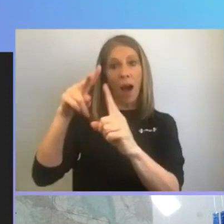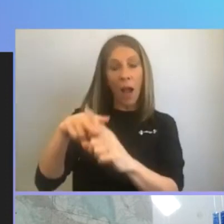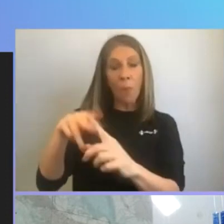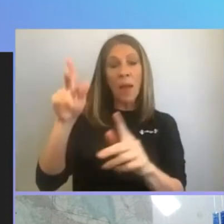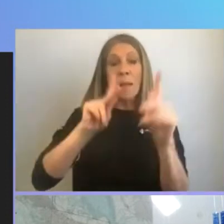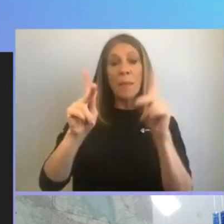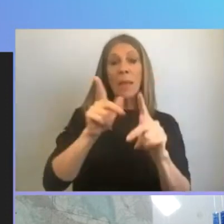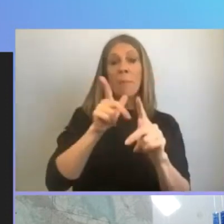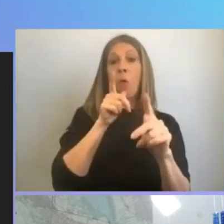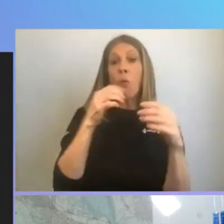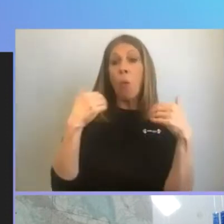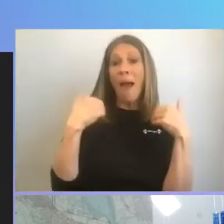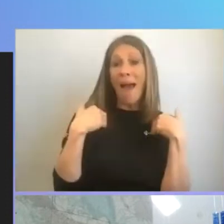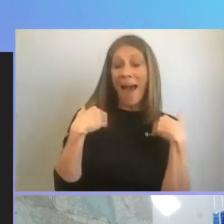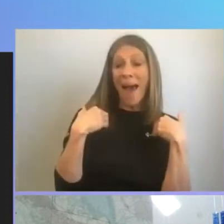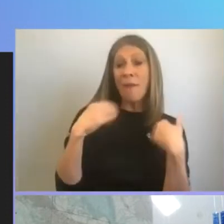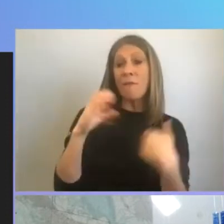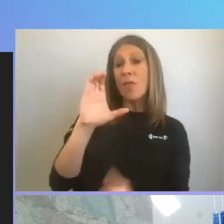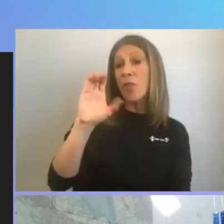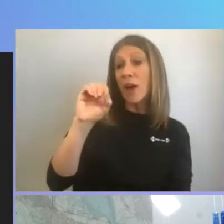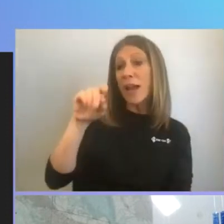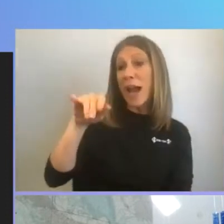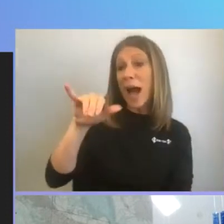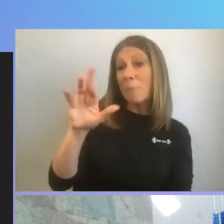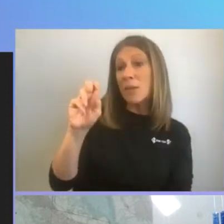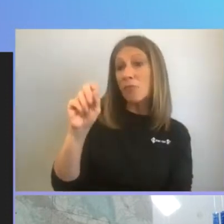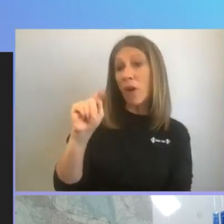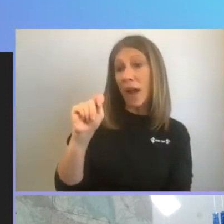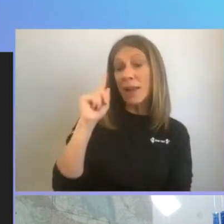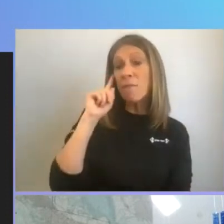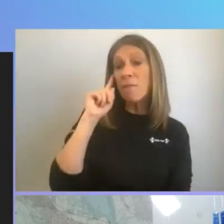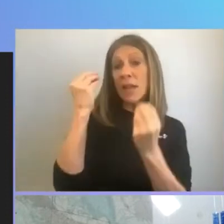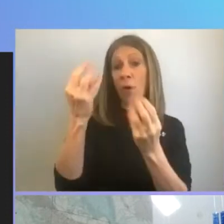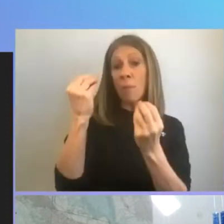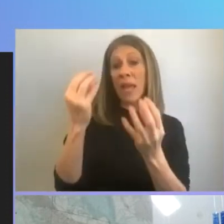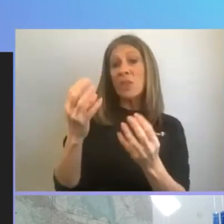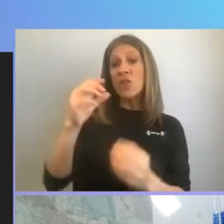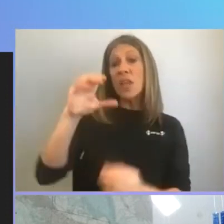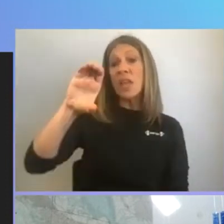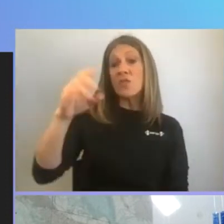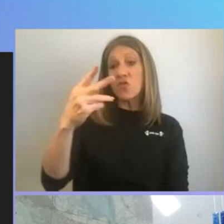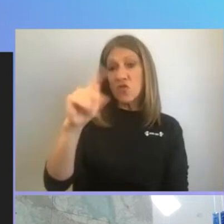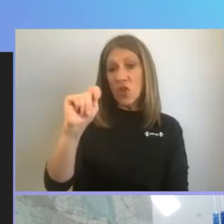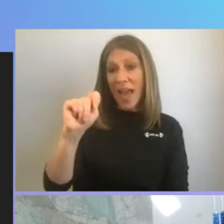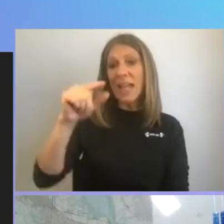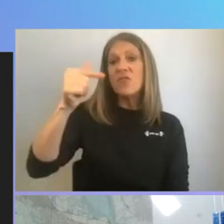who hold the copyrights for the information that ChatGPT